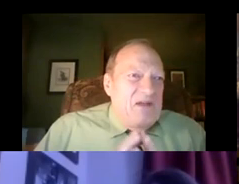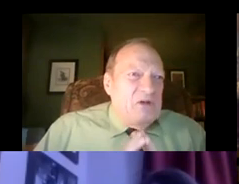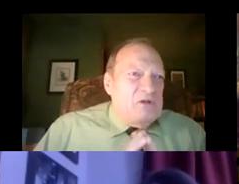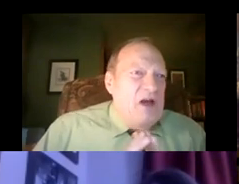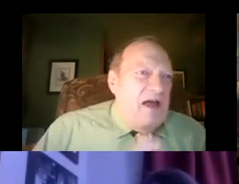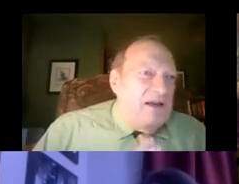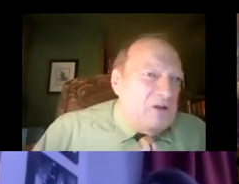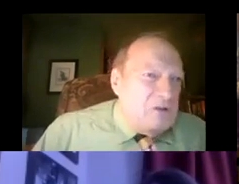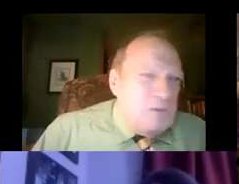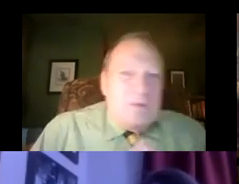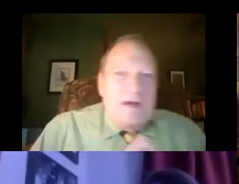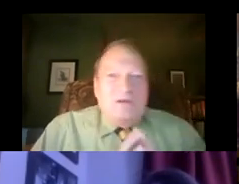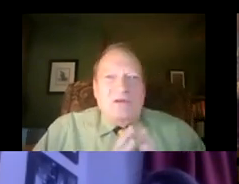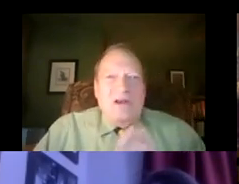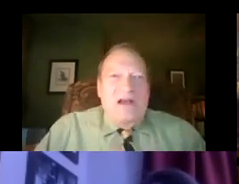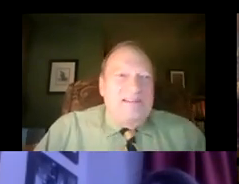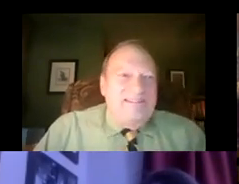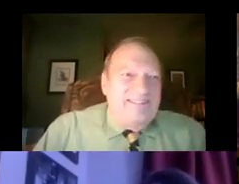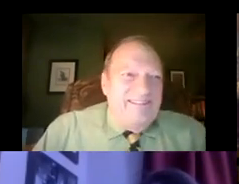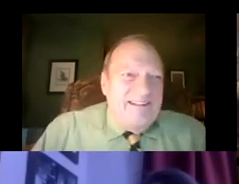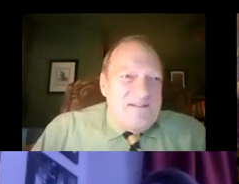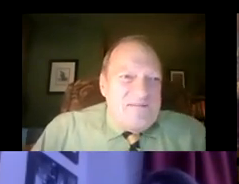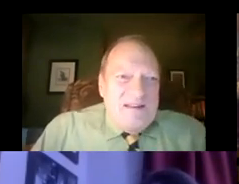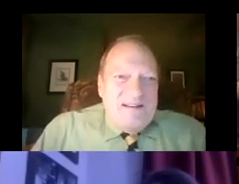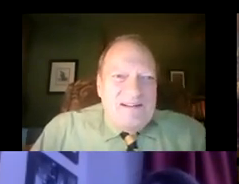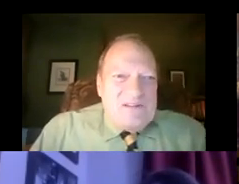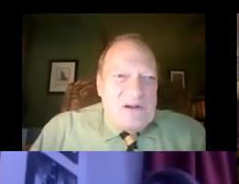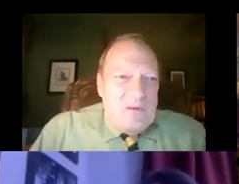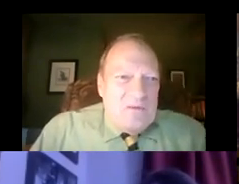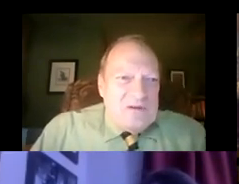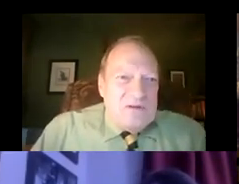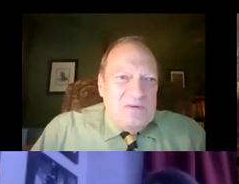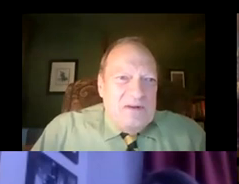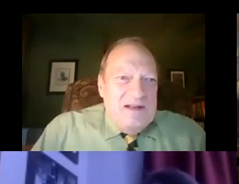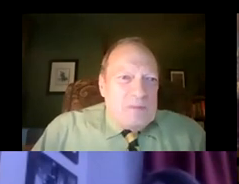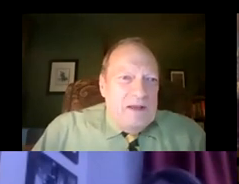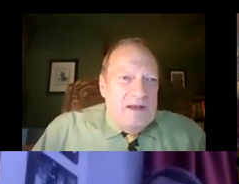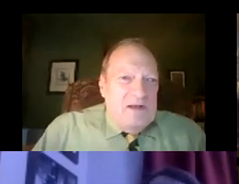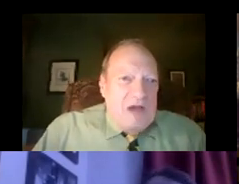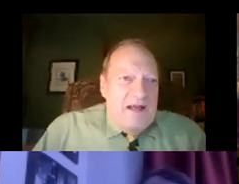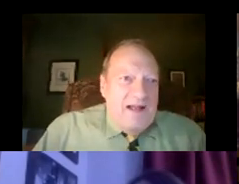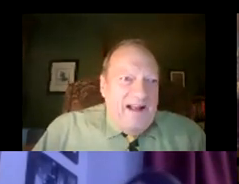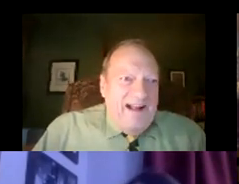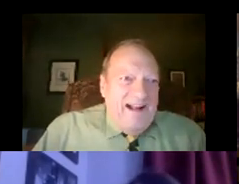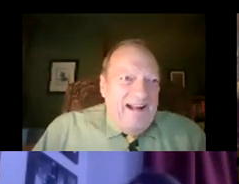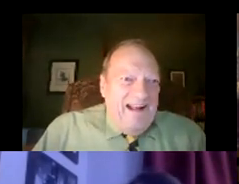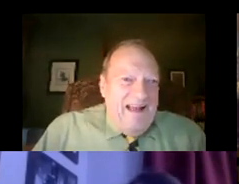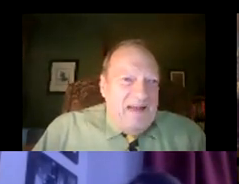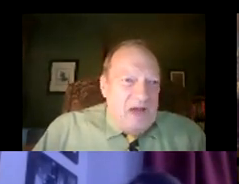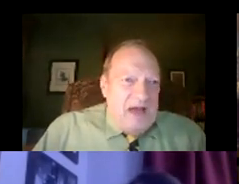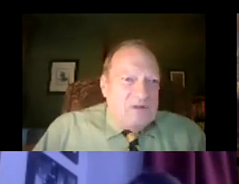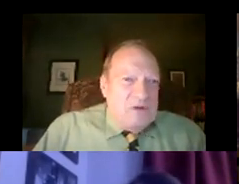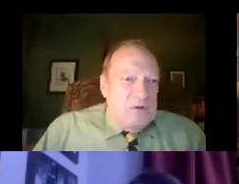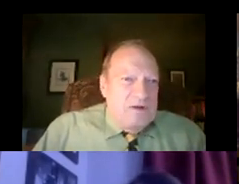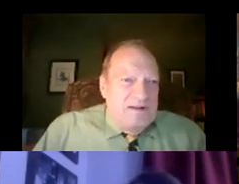I think she's denying it. She's muted, but I think she's denying that she stuck over to Wendy, Spring Inn. You're muted. And